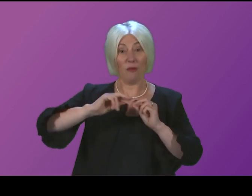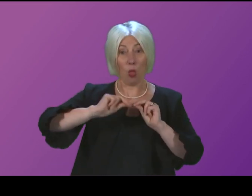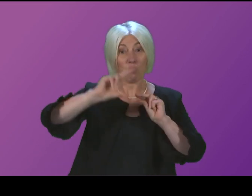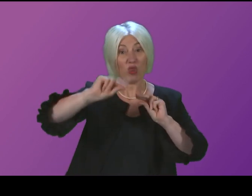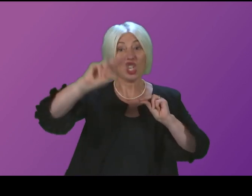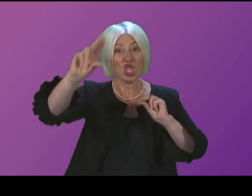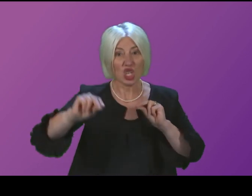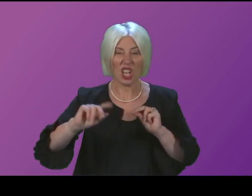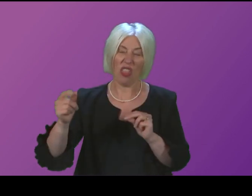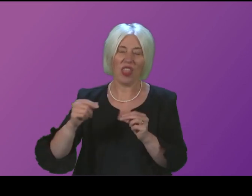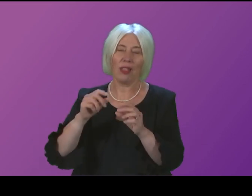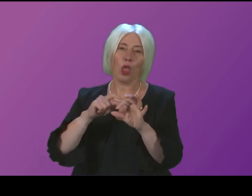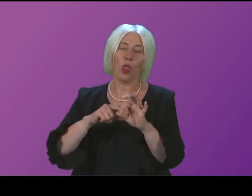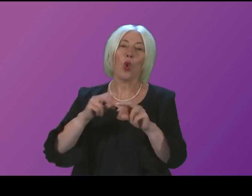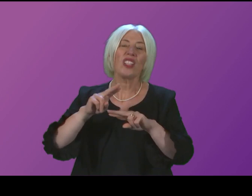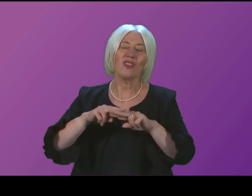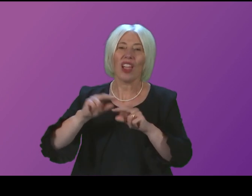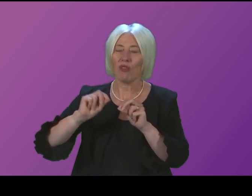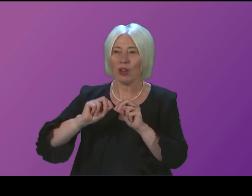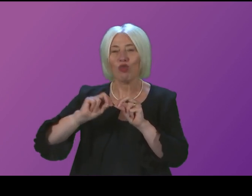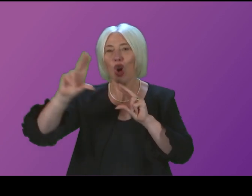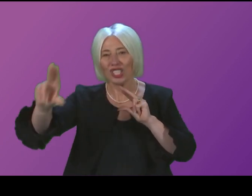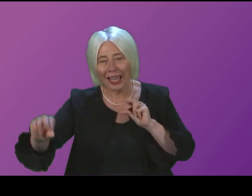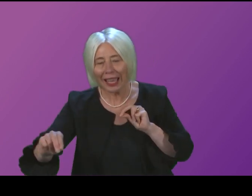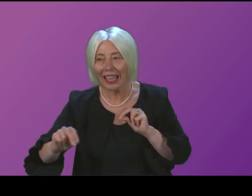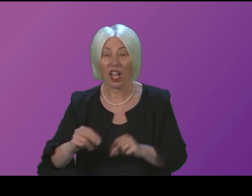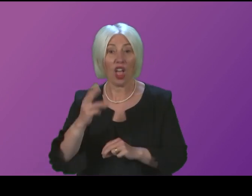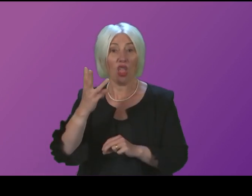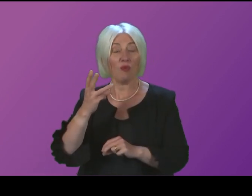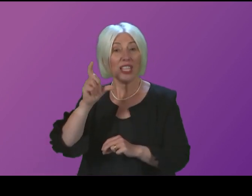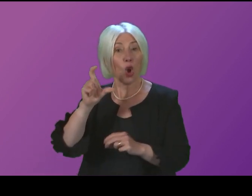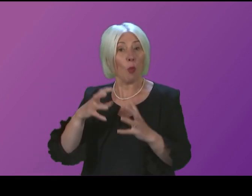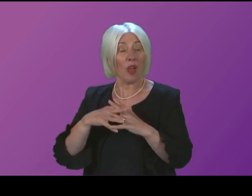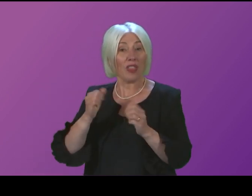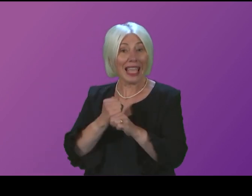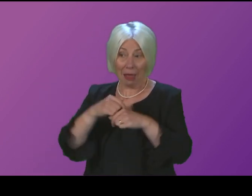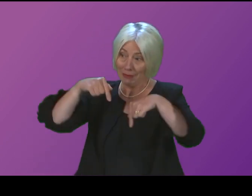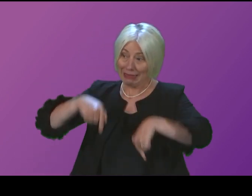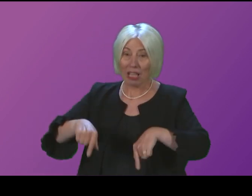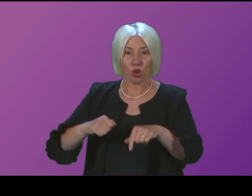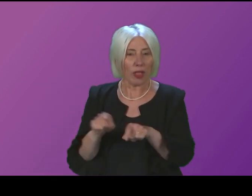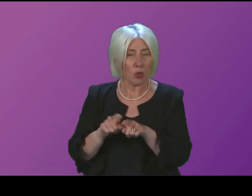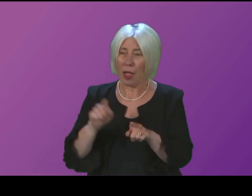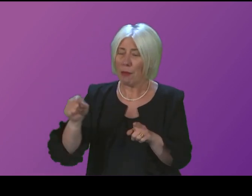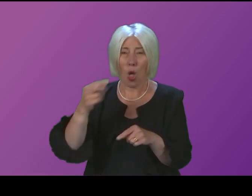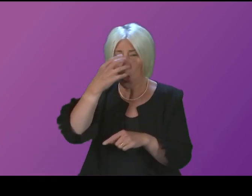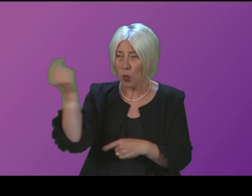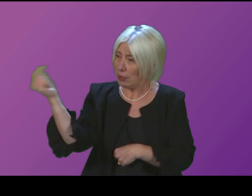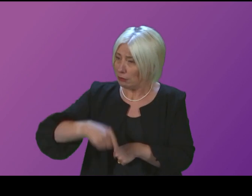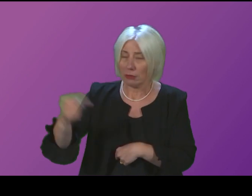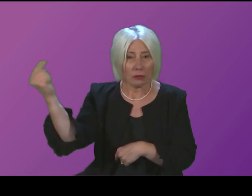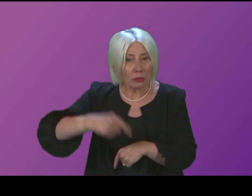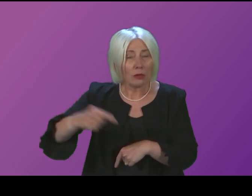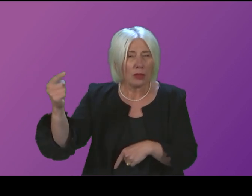Crossing, the Borders Railway, and the hosting of three Commonwealth Games, she was present at so many of our